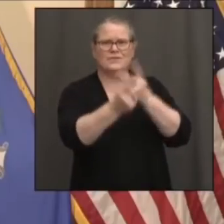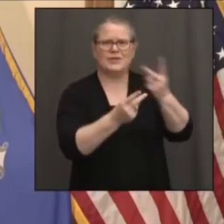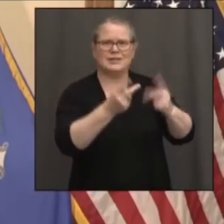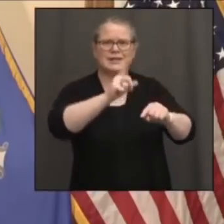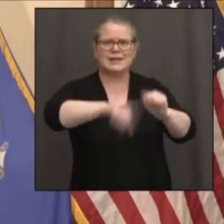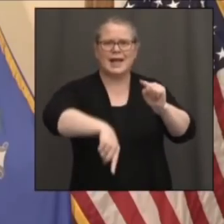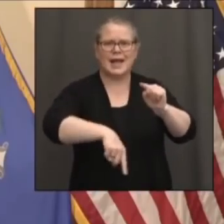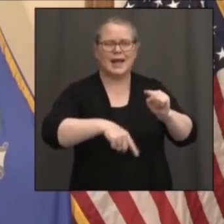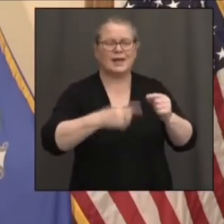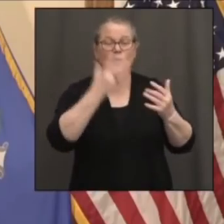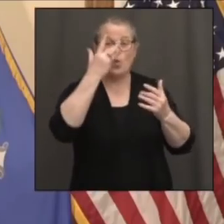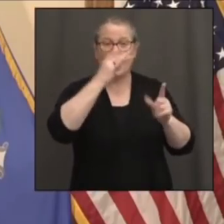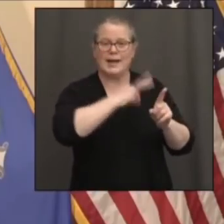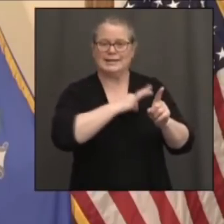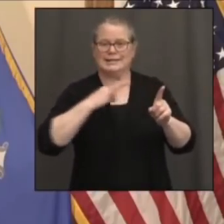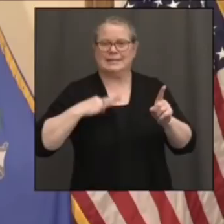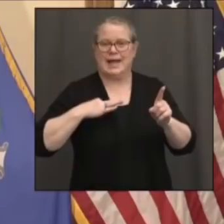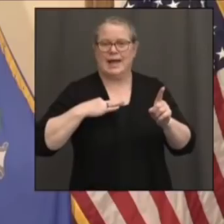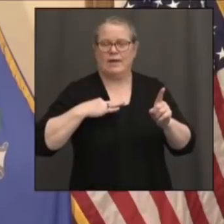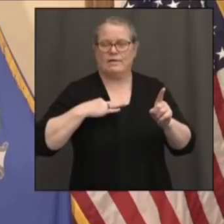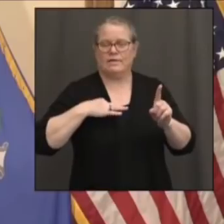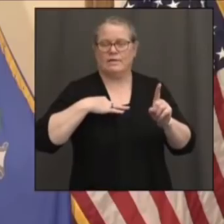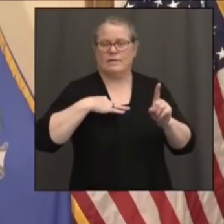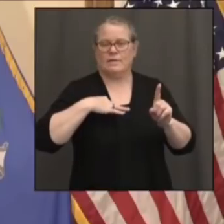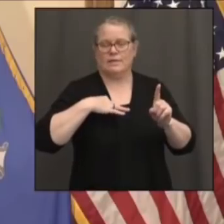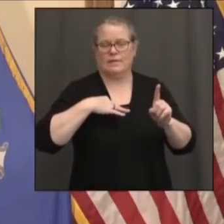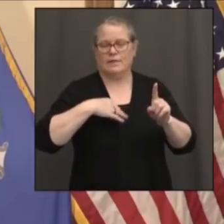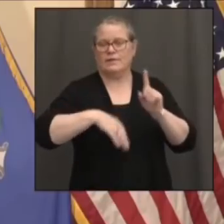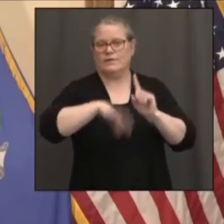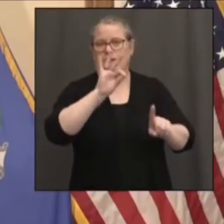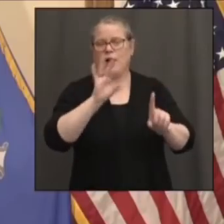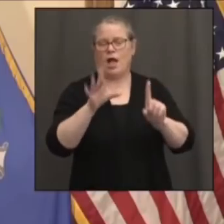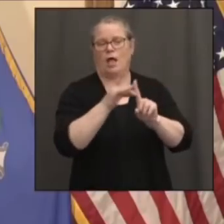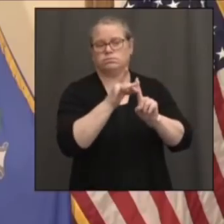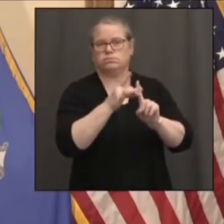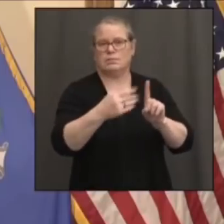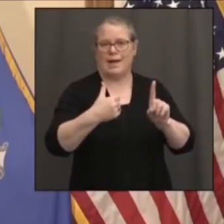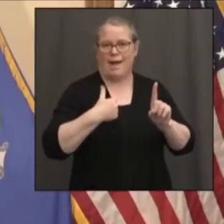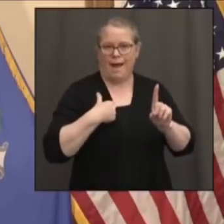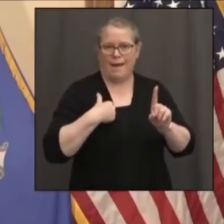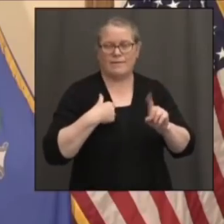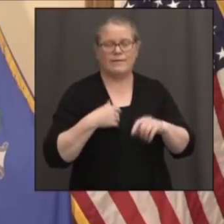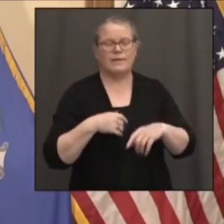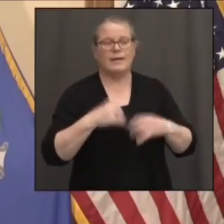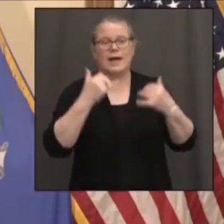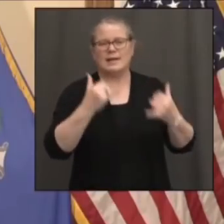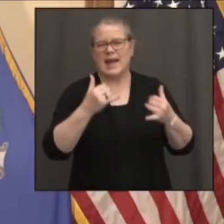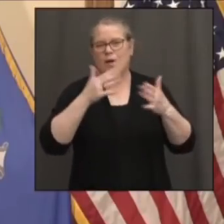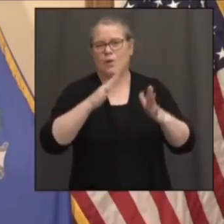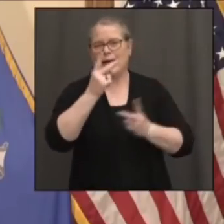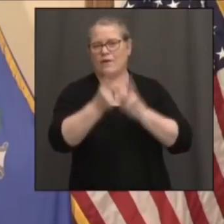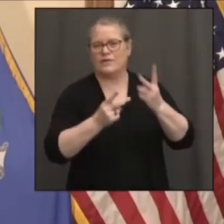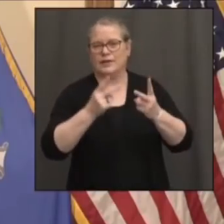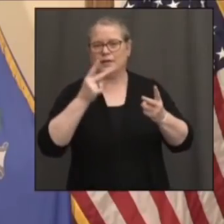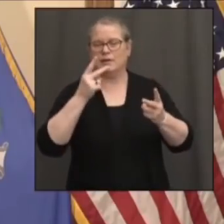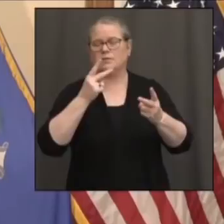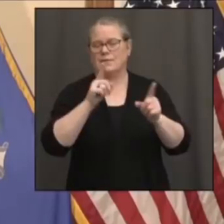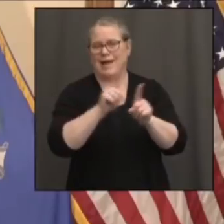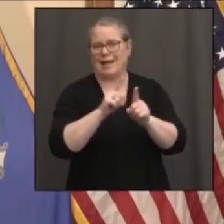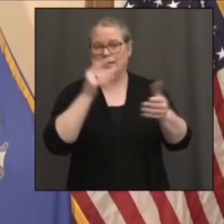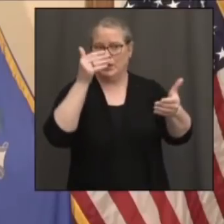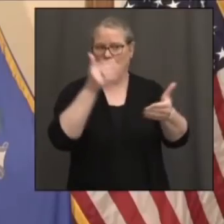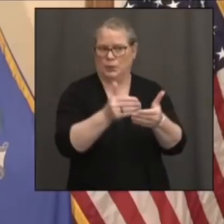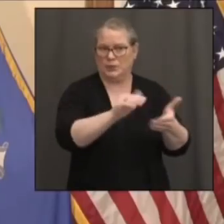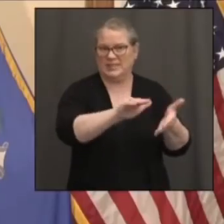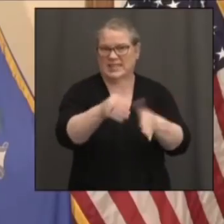had tested positive. Now they're saying that only compassionate visits are being allowed. And this person was